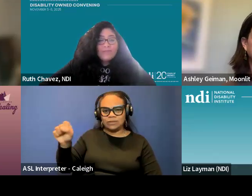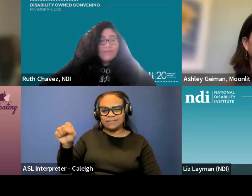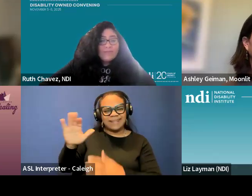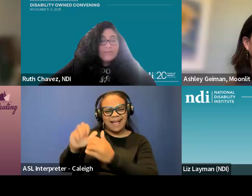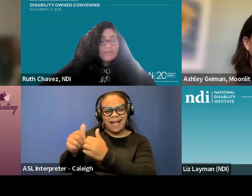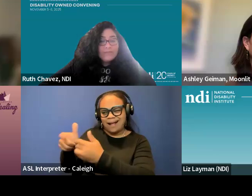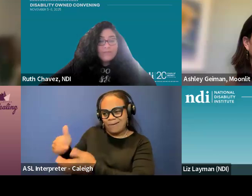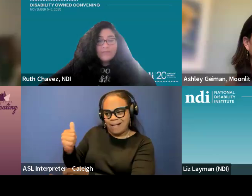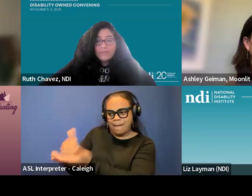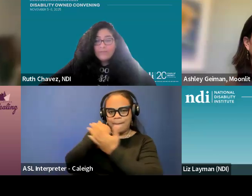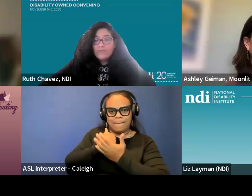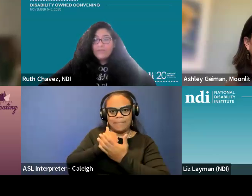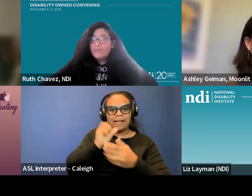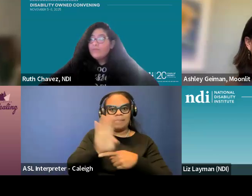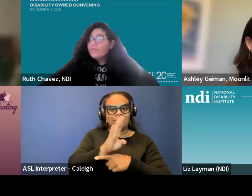disabilities?